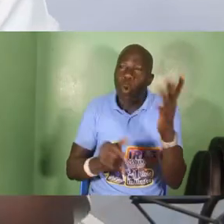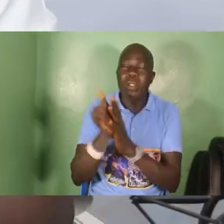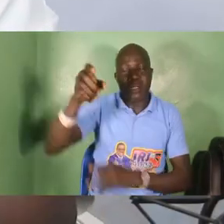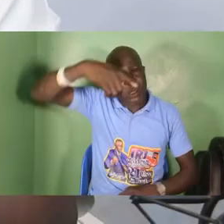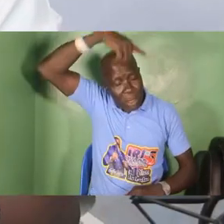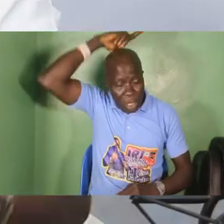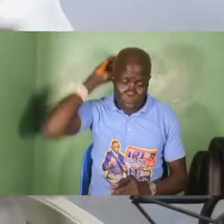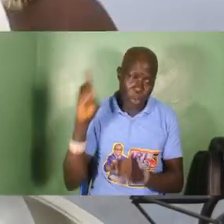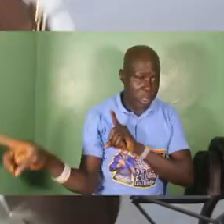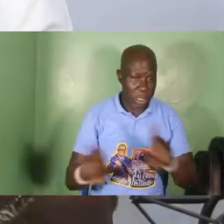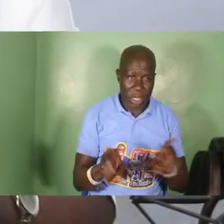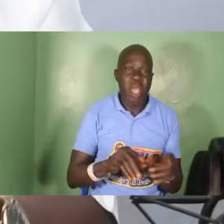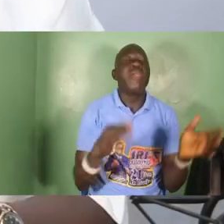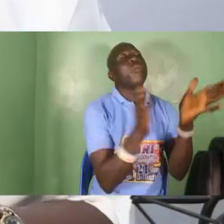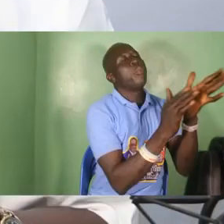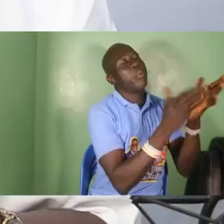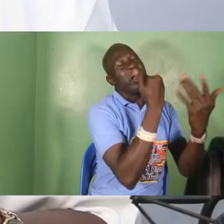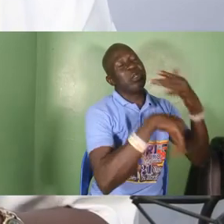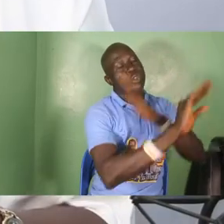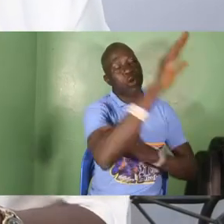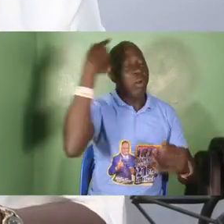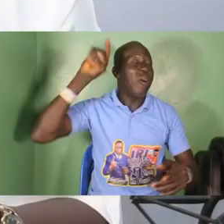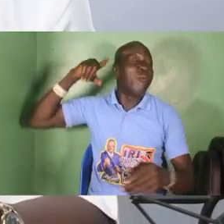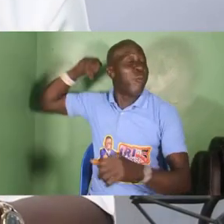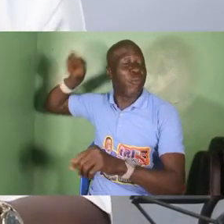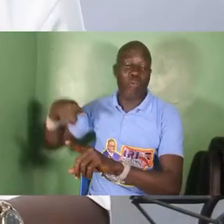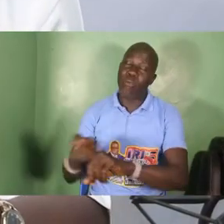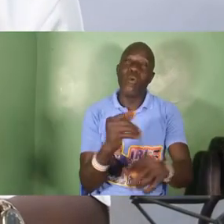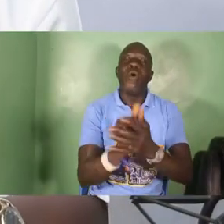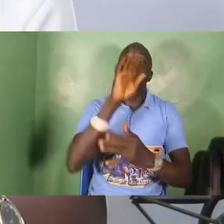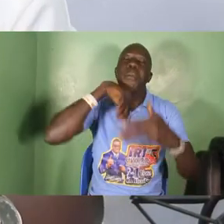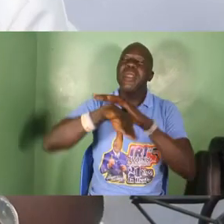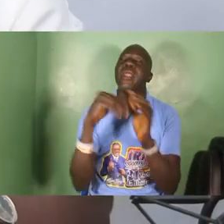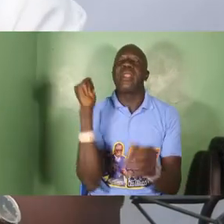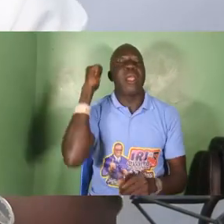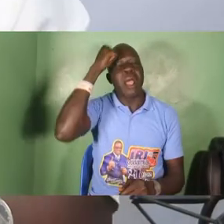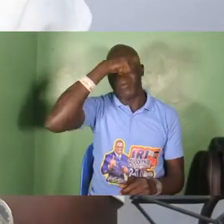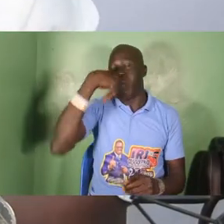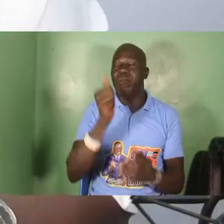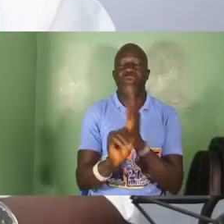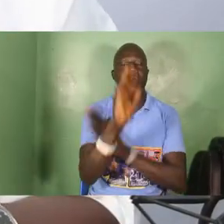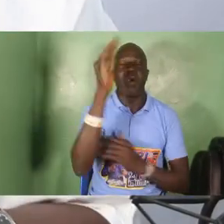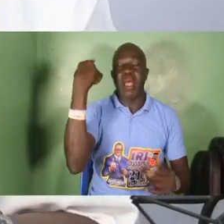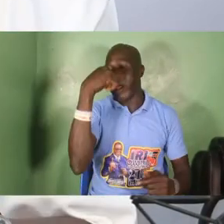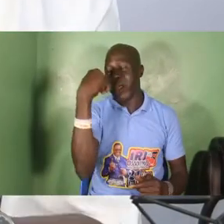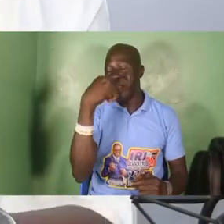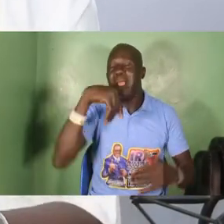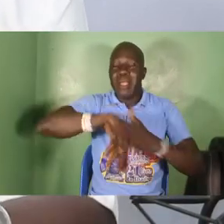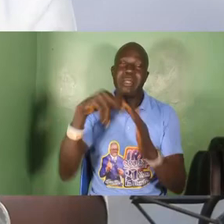That is what David did. He praised God to the extent that he became the apple of God's eye